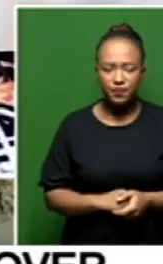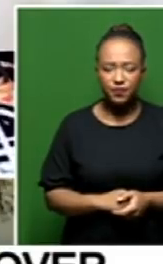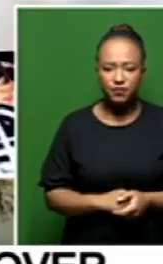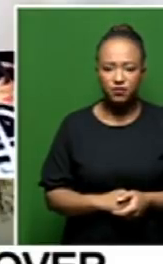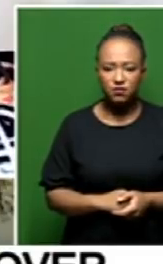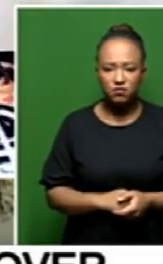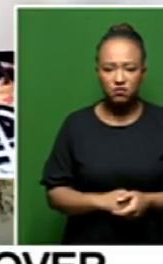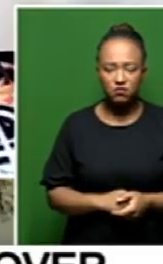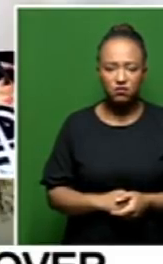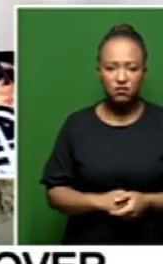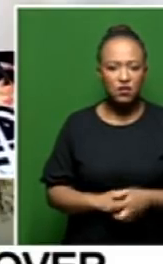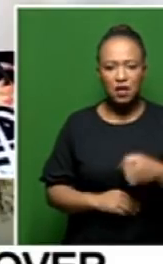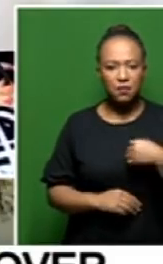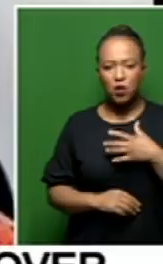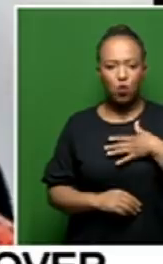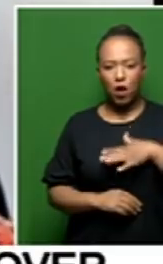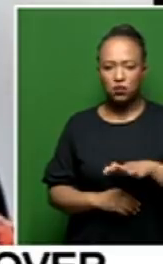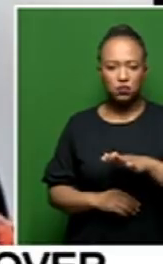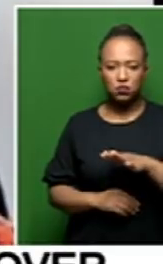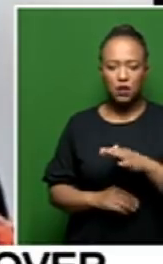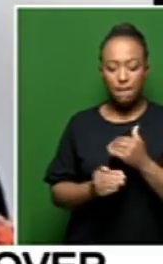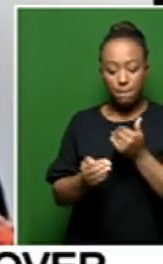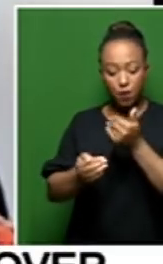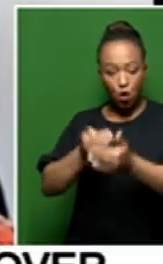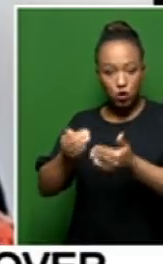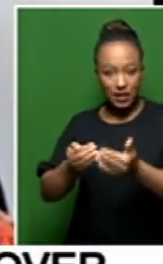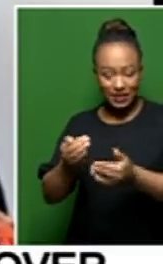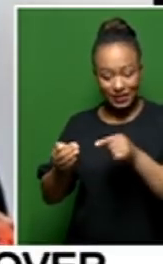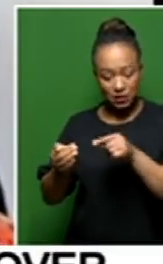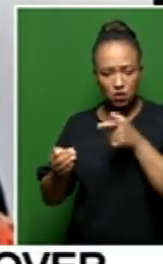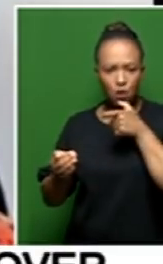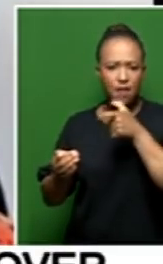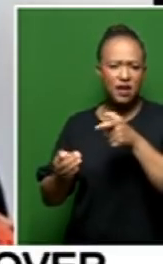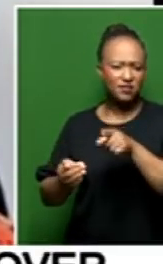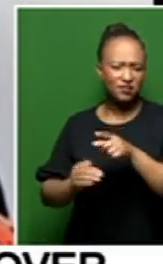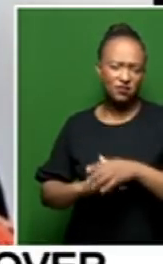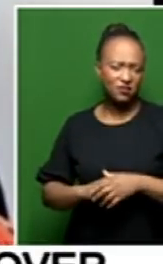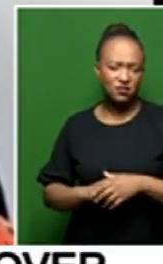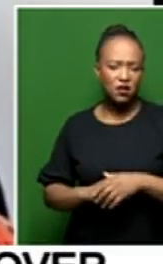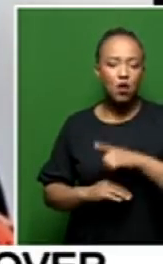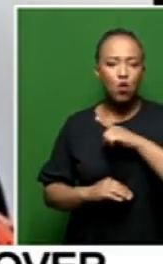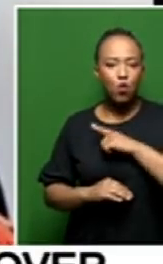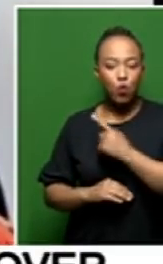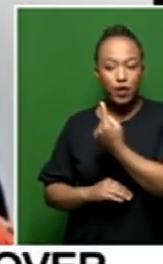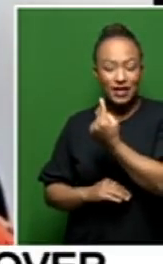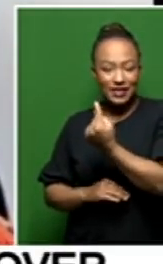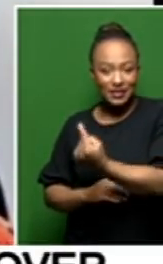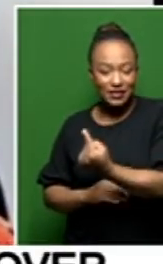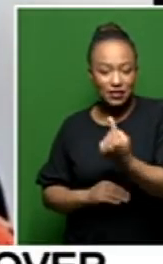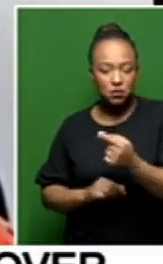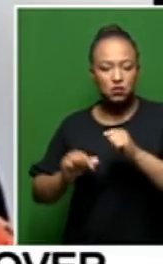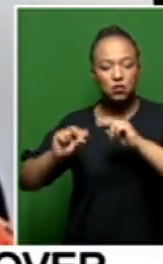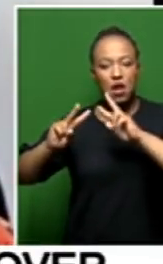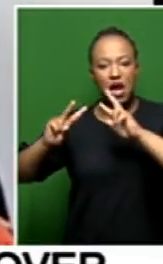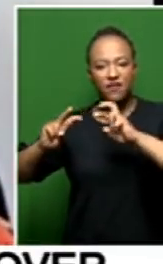I don't want to comment on the process because every investigator approaches things